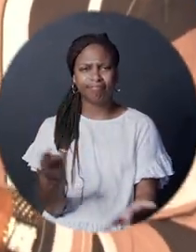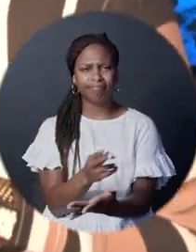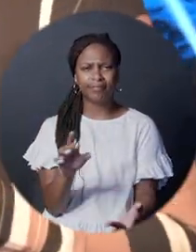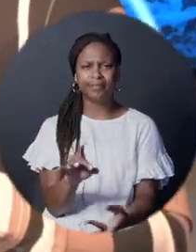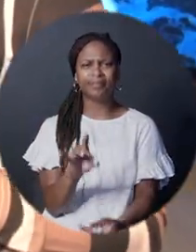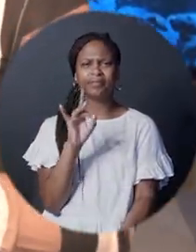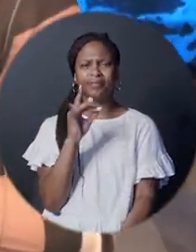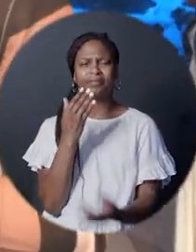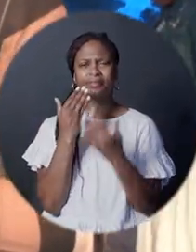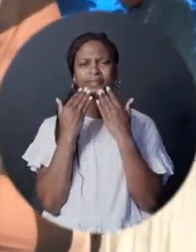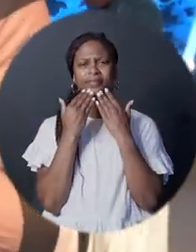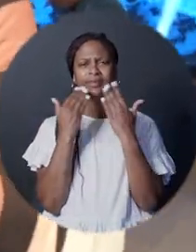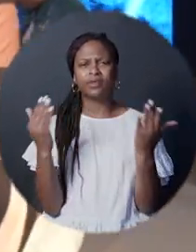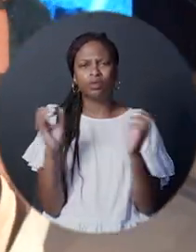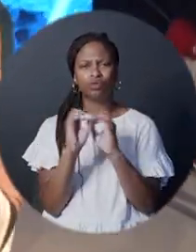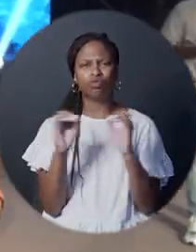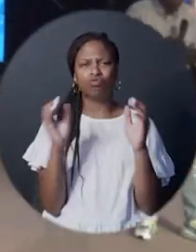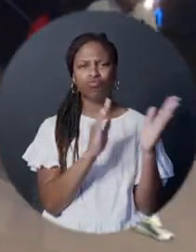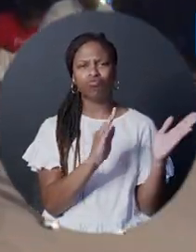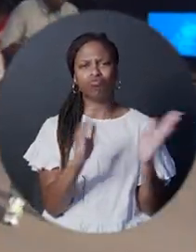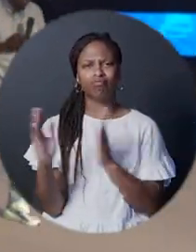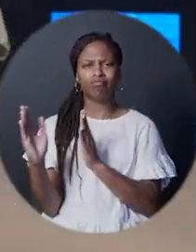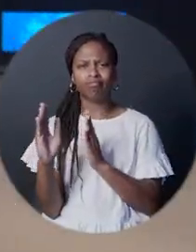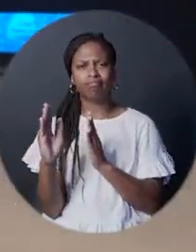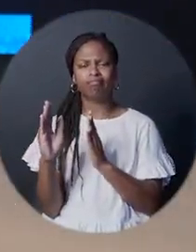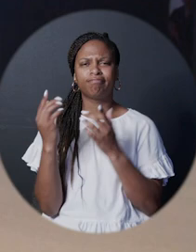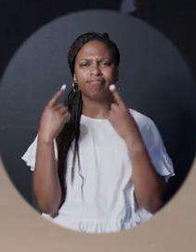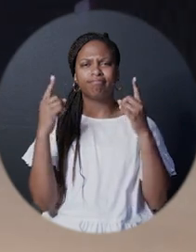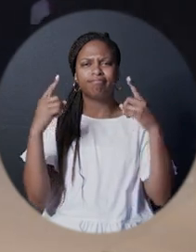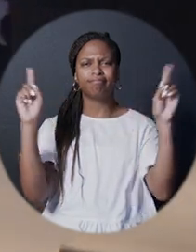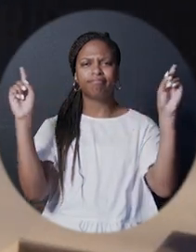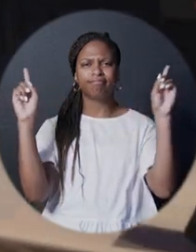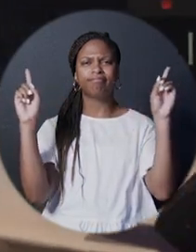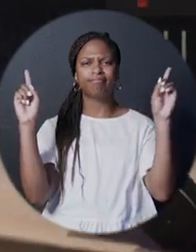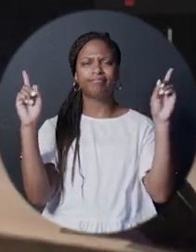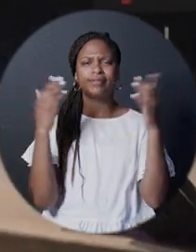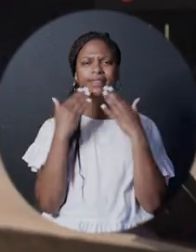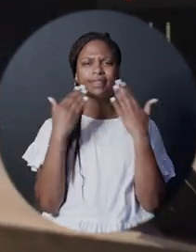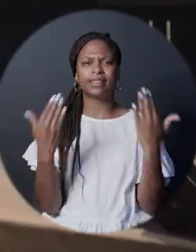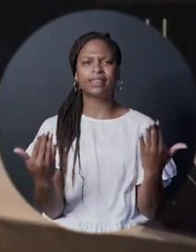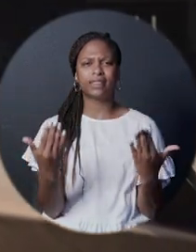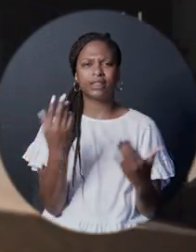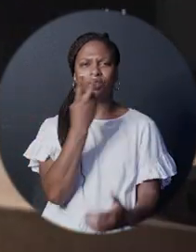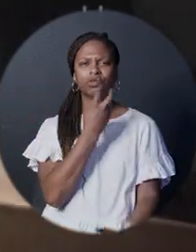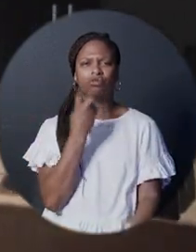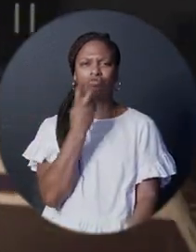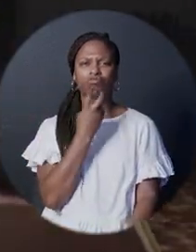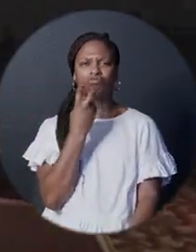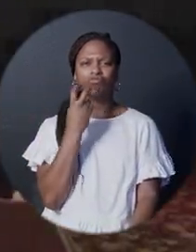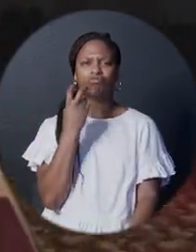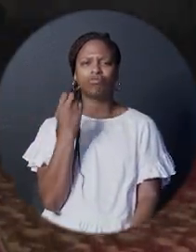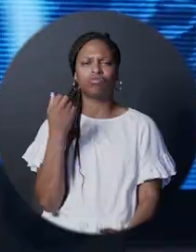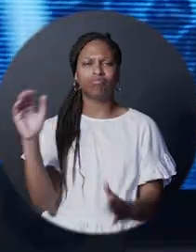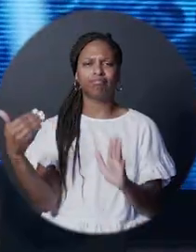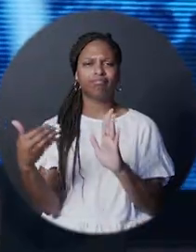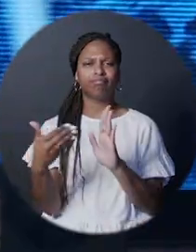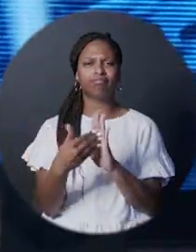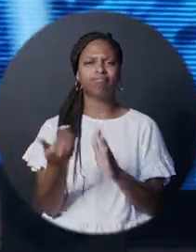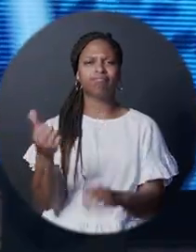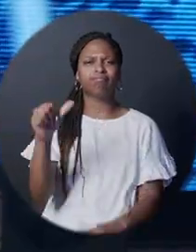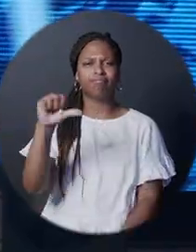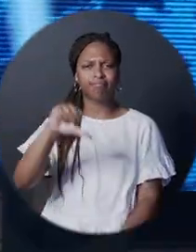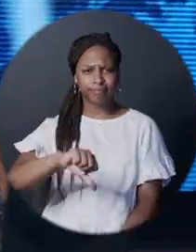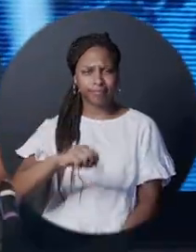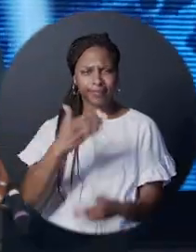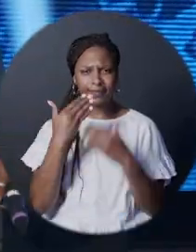the power of the Holy Ghost. Thank you that no weapon formed against us shall prosper. And thank you that every tongue that rises up